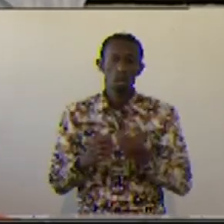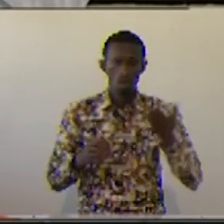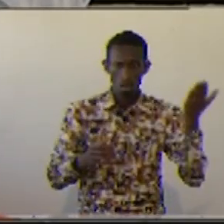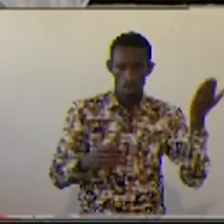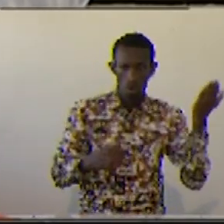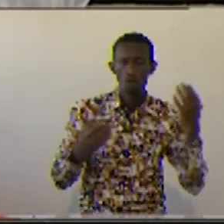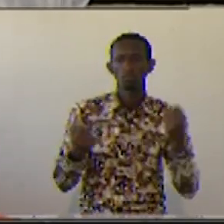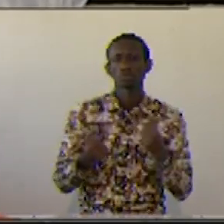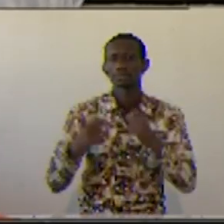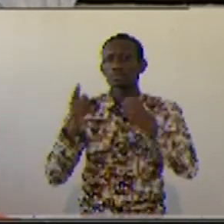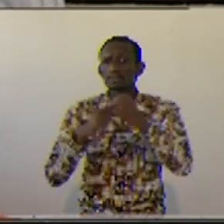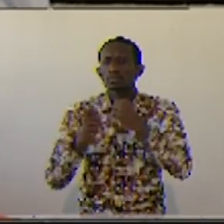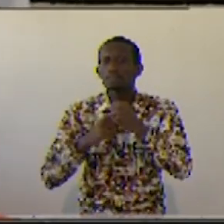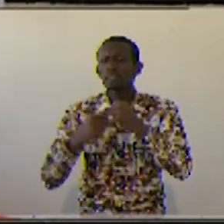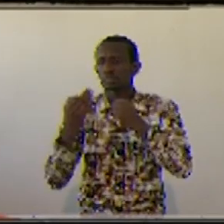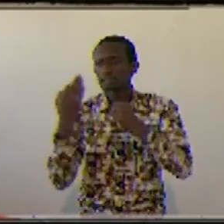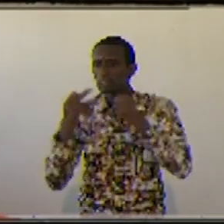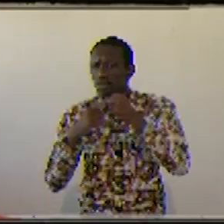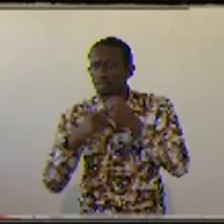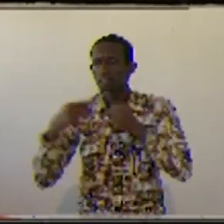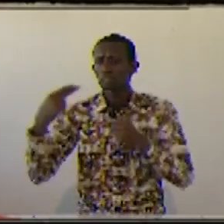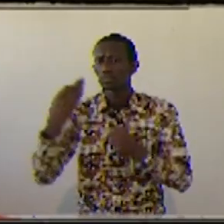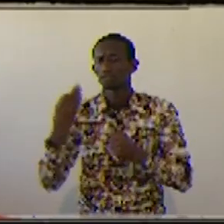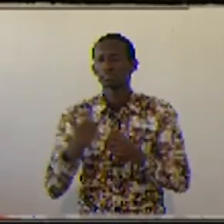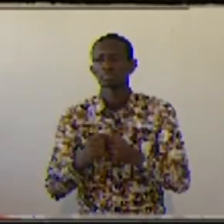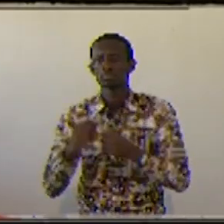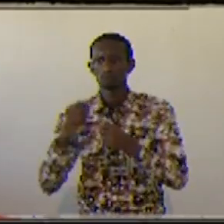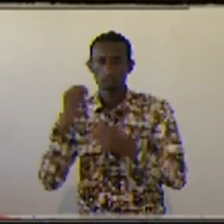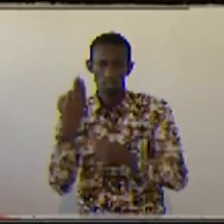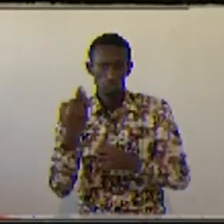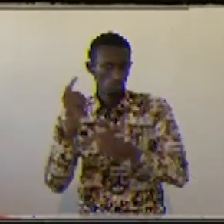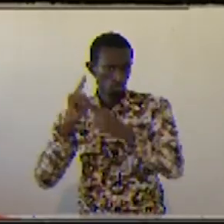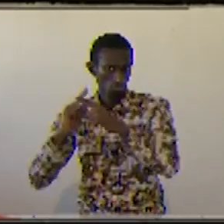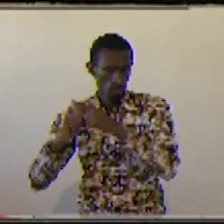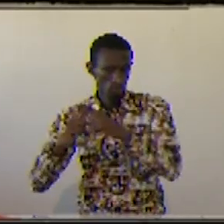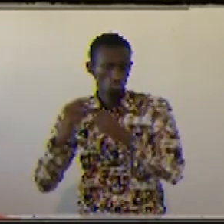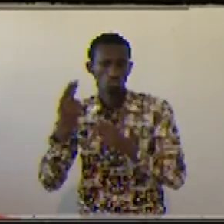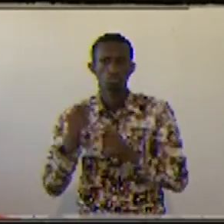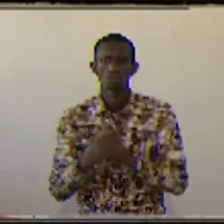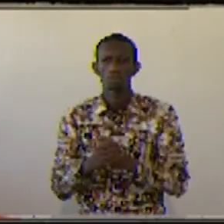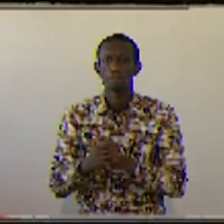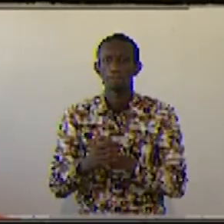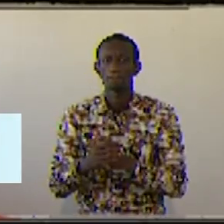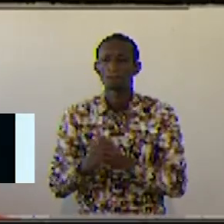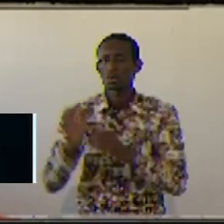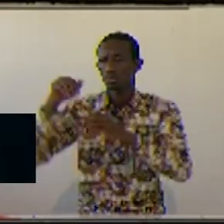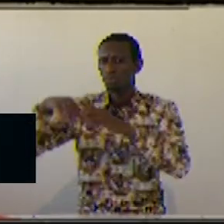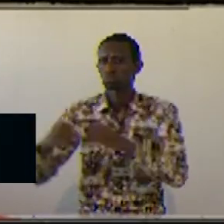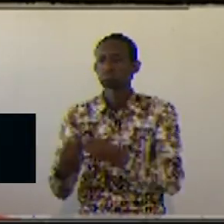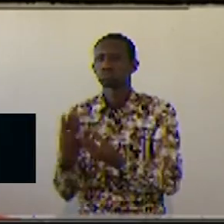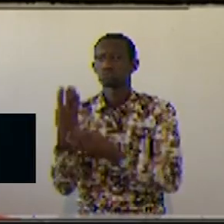6 hydrogen atoms, 3 times 2. For chlorine we have 6, and in the product side we also